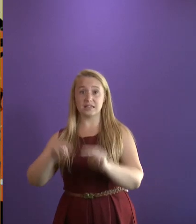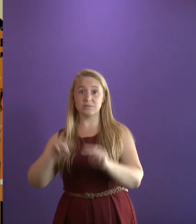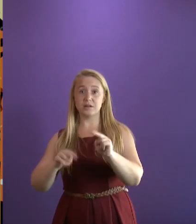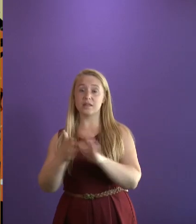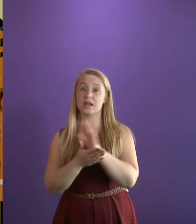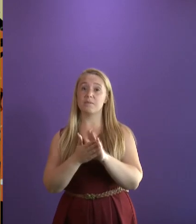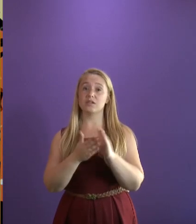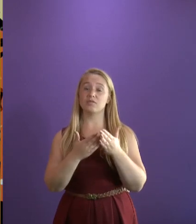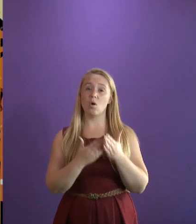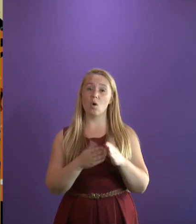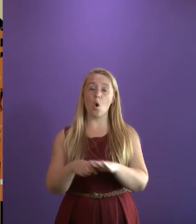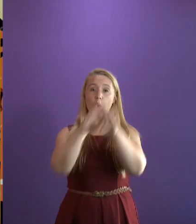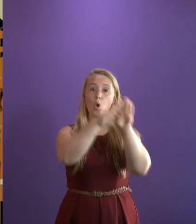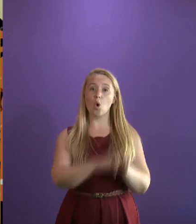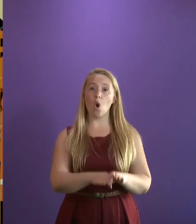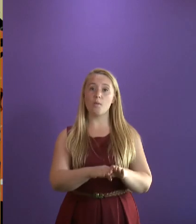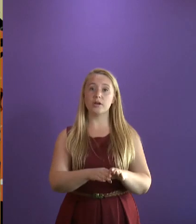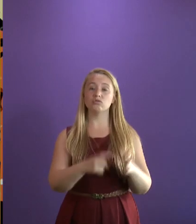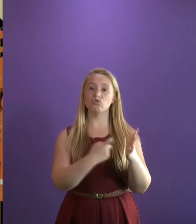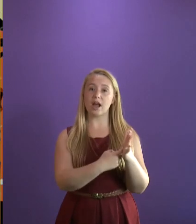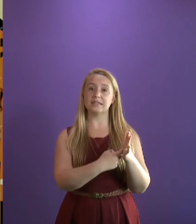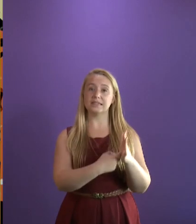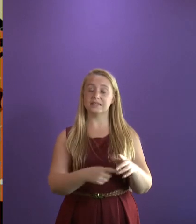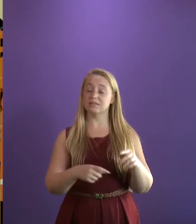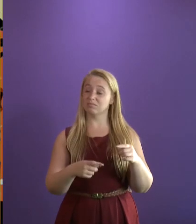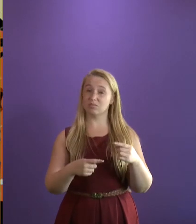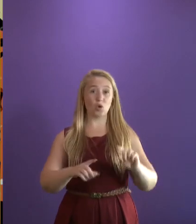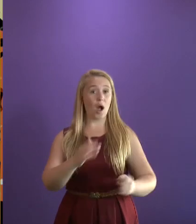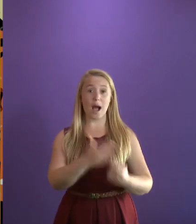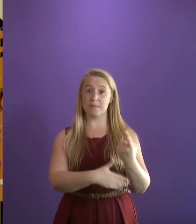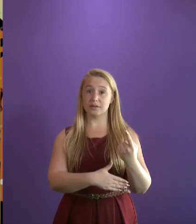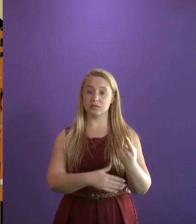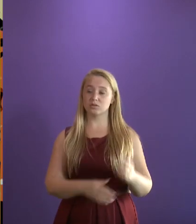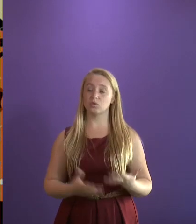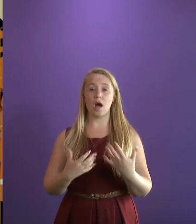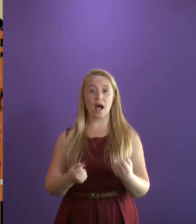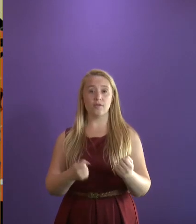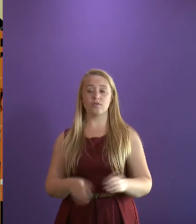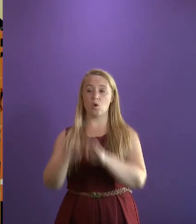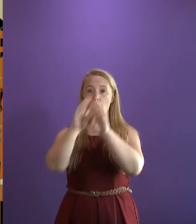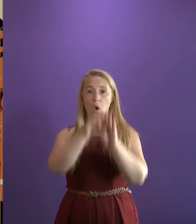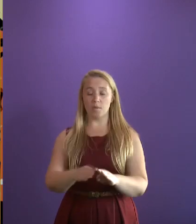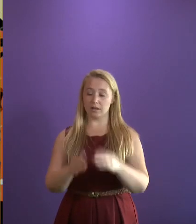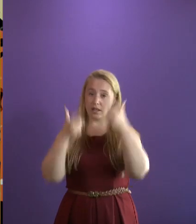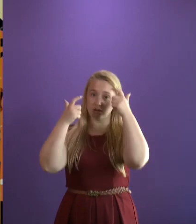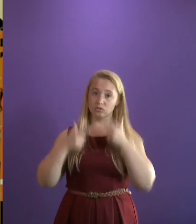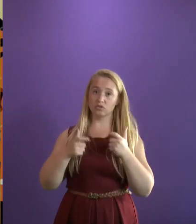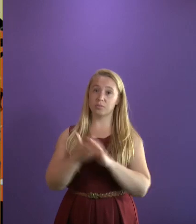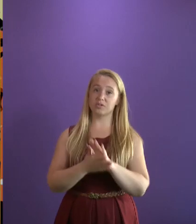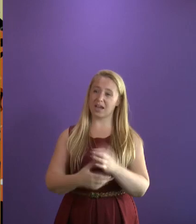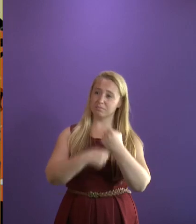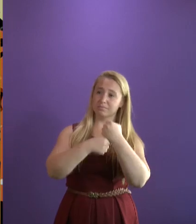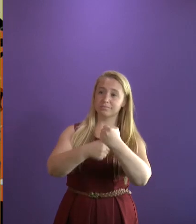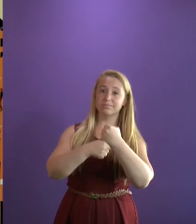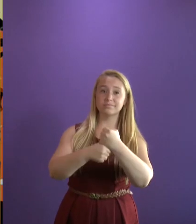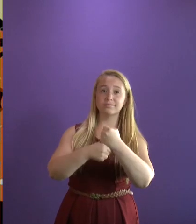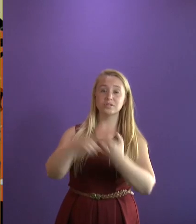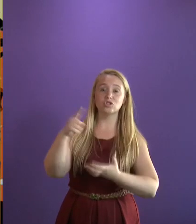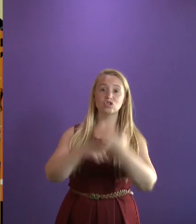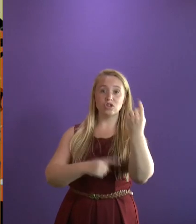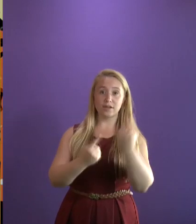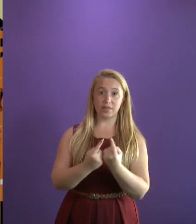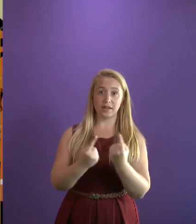riding. So it's good that although we've got the legislation and we're able to fight and use that legislation to get what we want, it's also the fact that we go